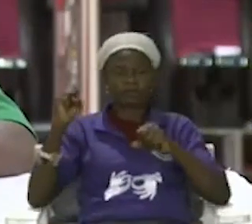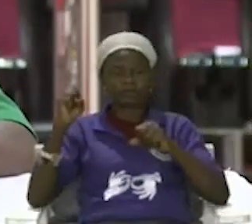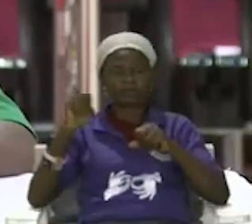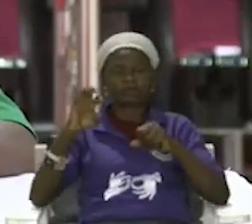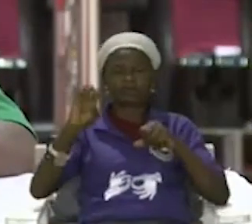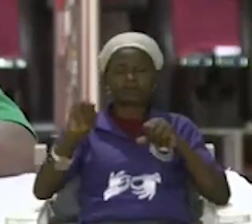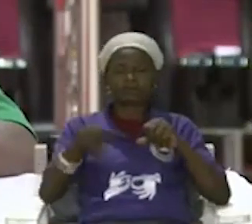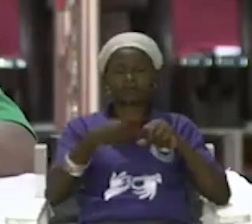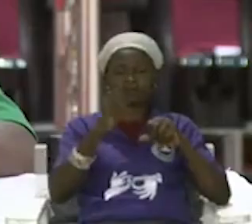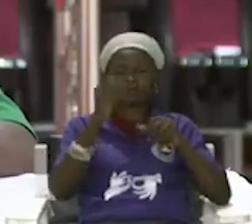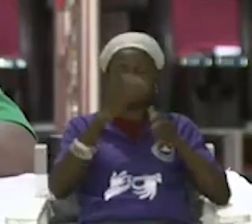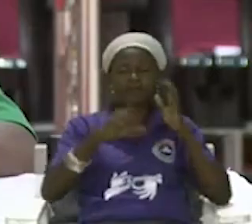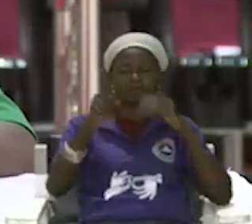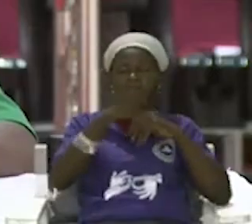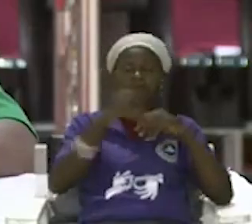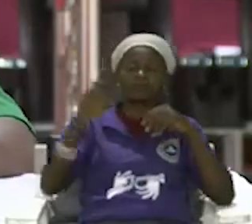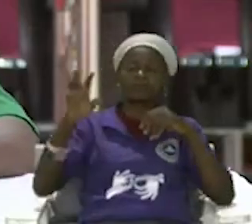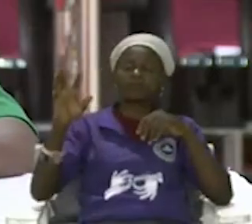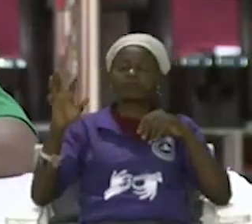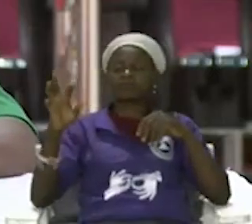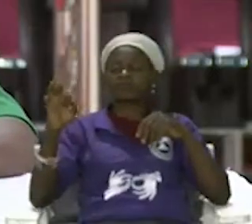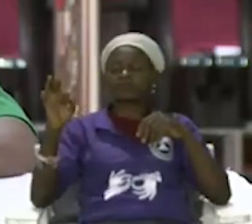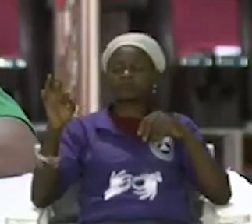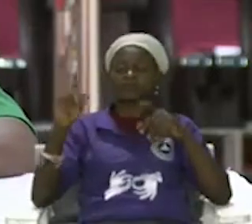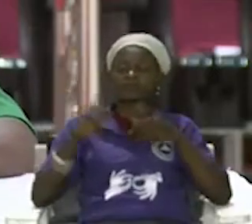Ephesians chapter 1 verse 19 to